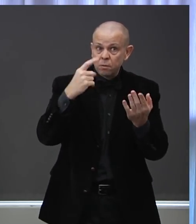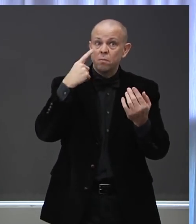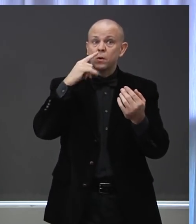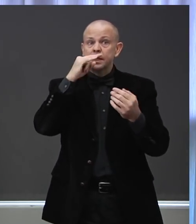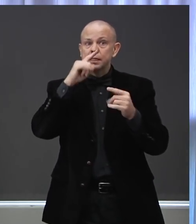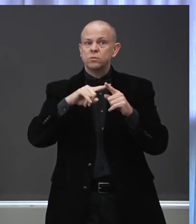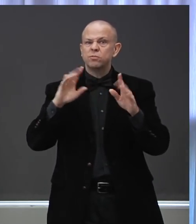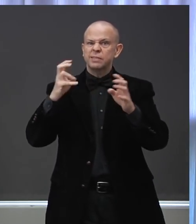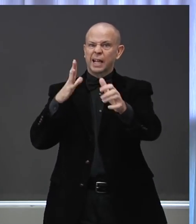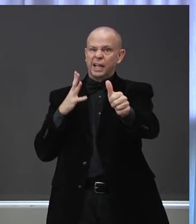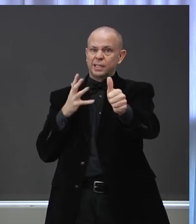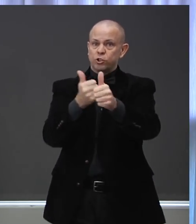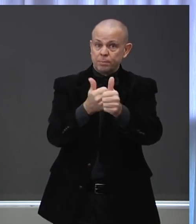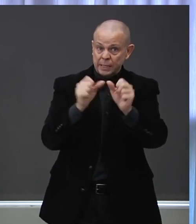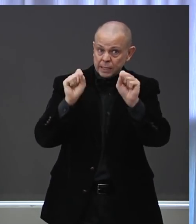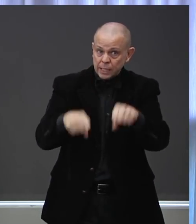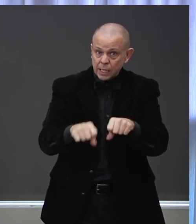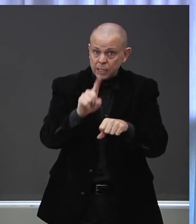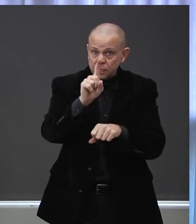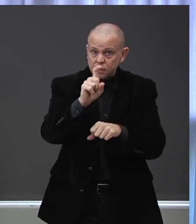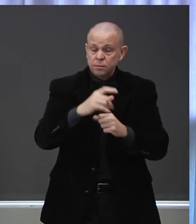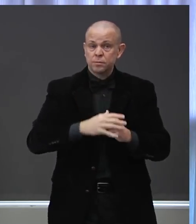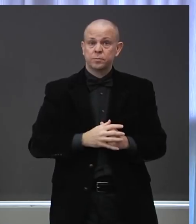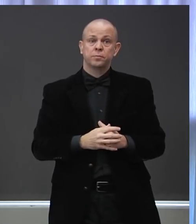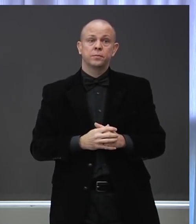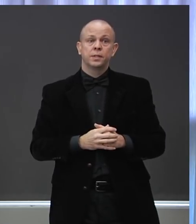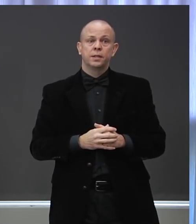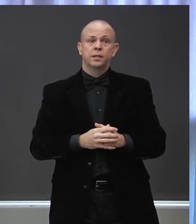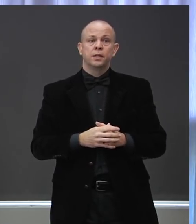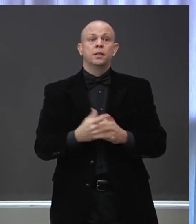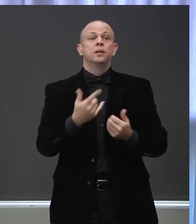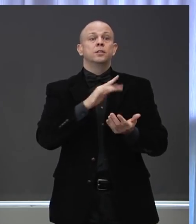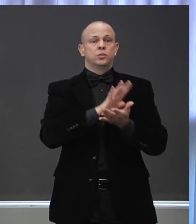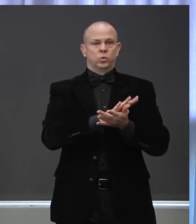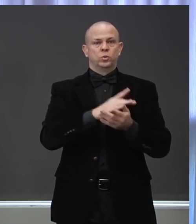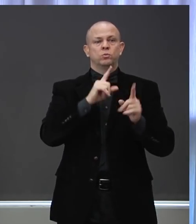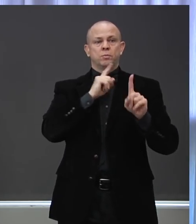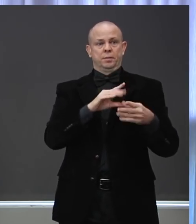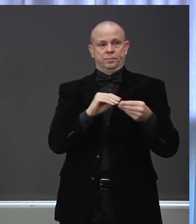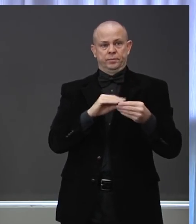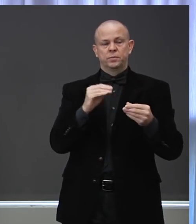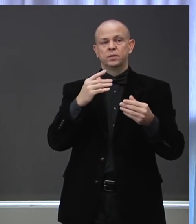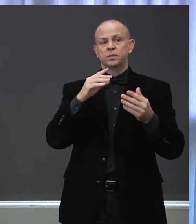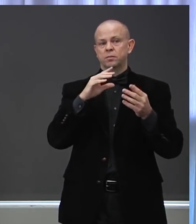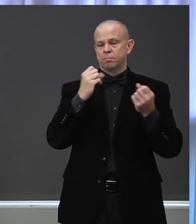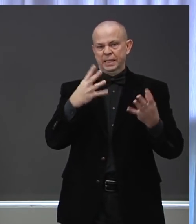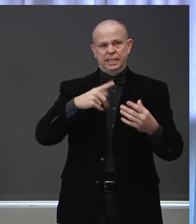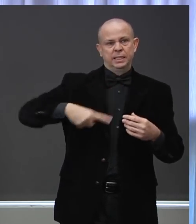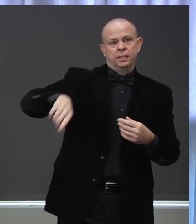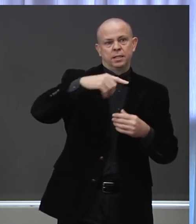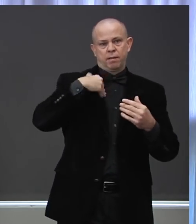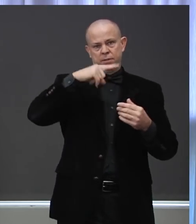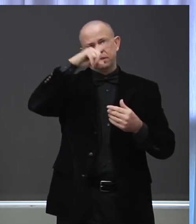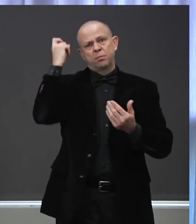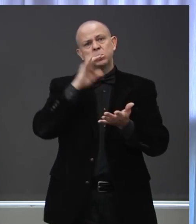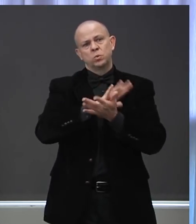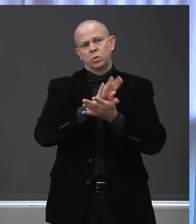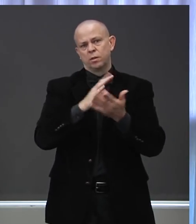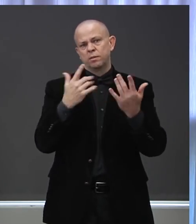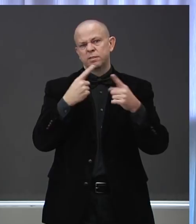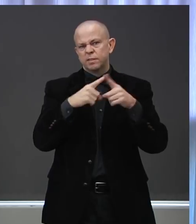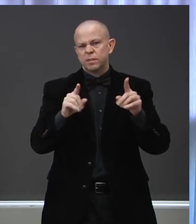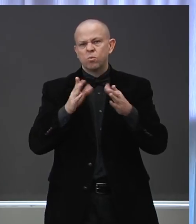each of our school districts in Oregon views summer school in different ways. Some have the resources to do that and